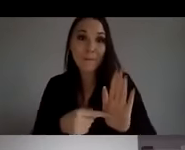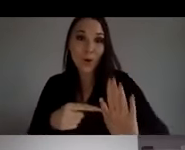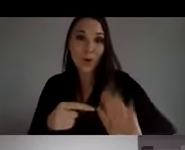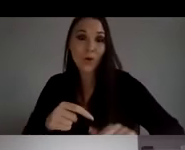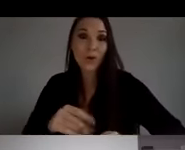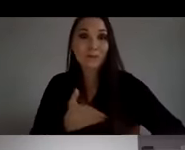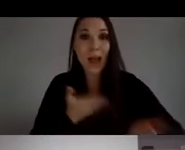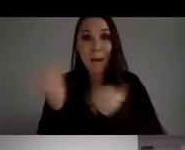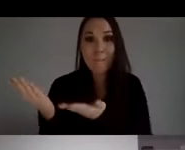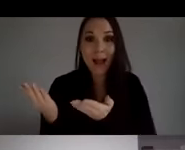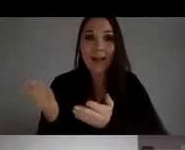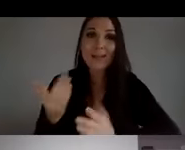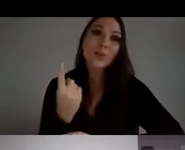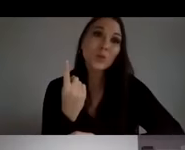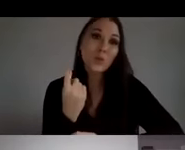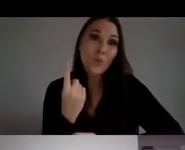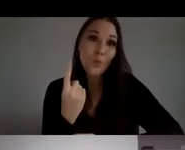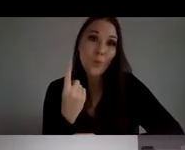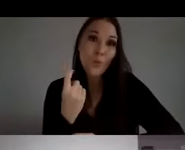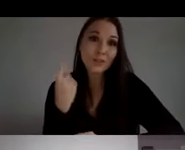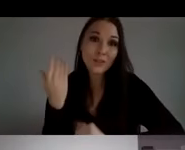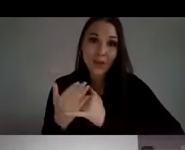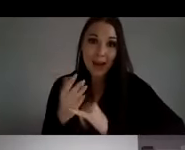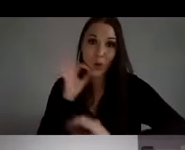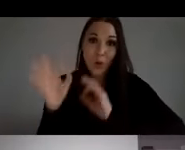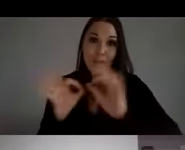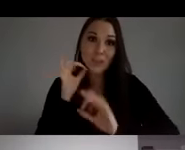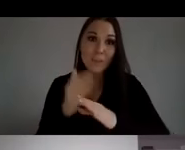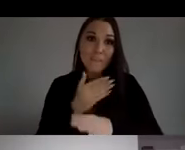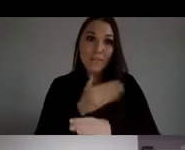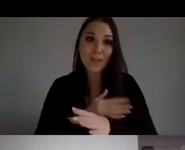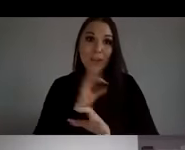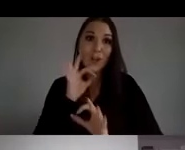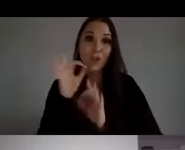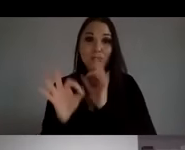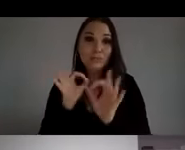Can we ask you one penultimate question before we go to Q&A?